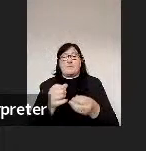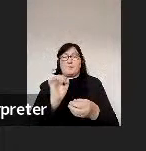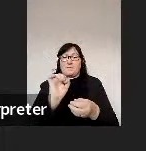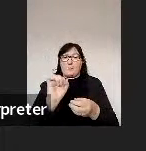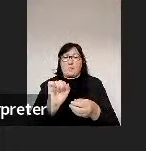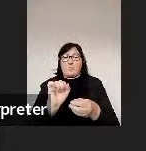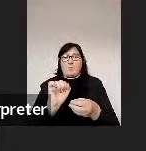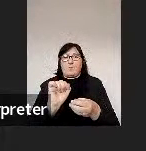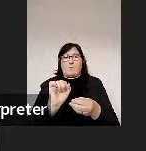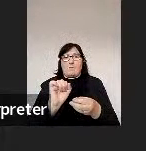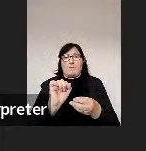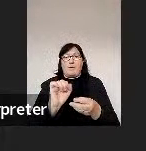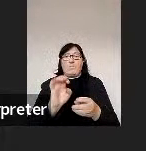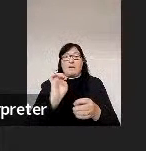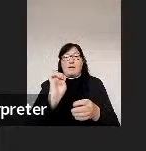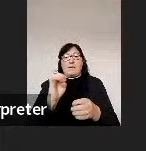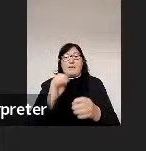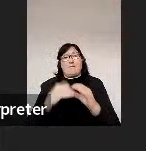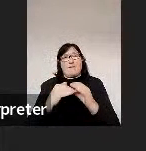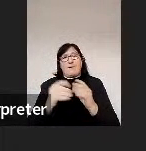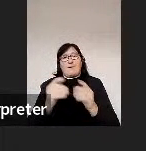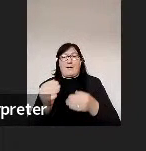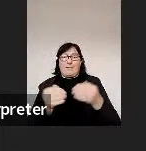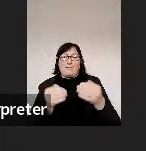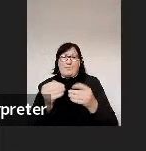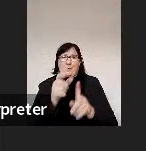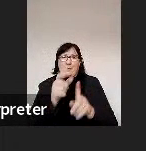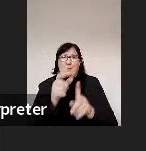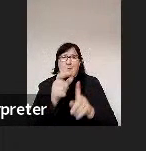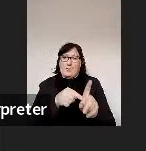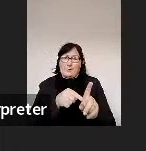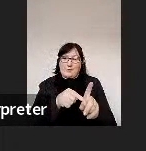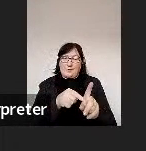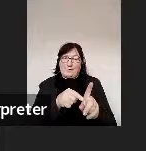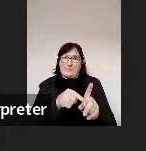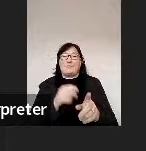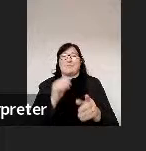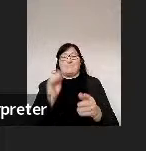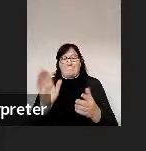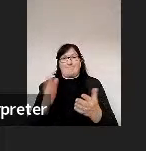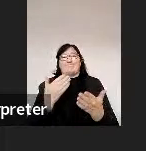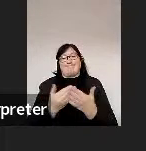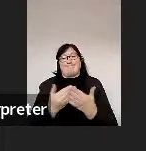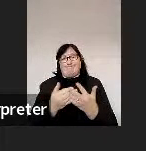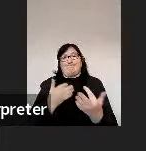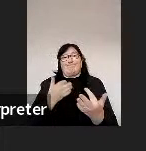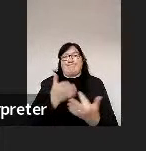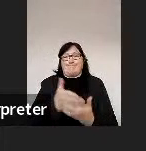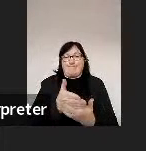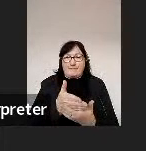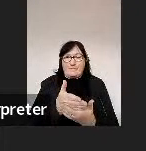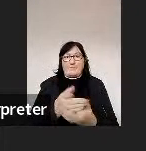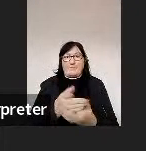administrator. This therefore enables the necessary access to RLA on e-filing.